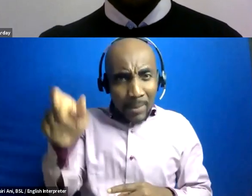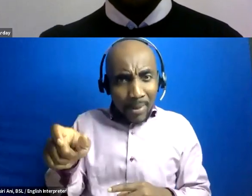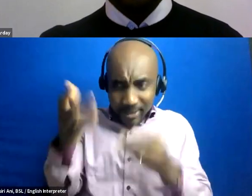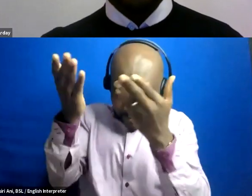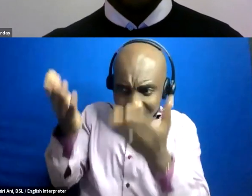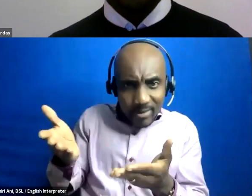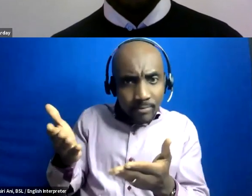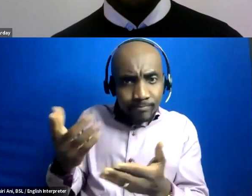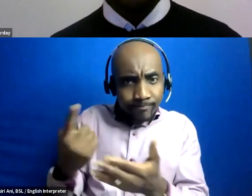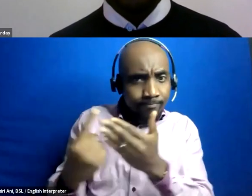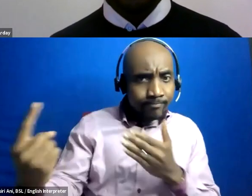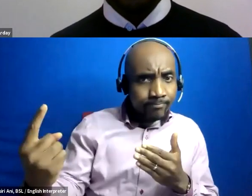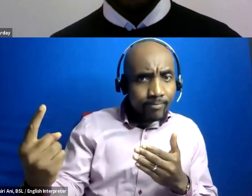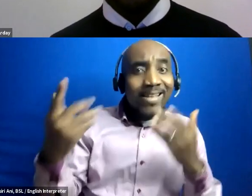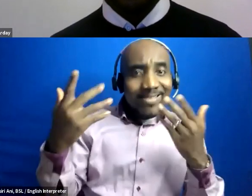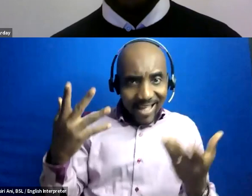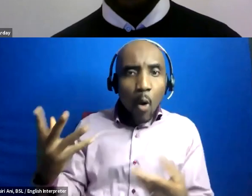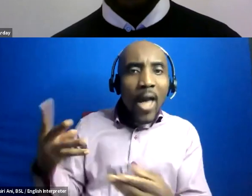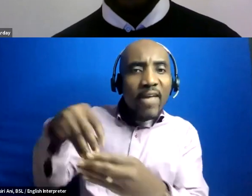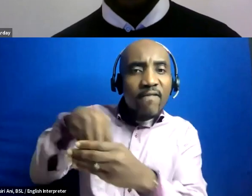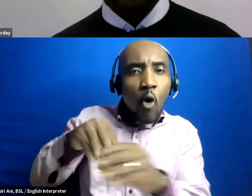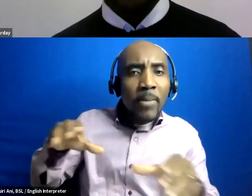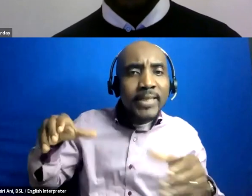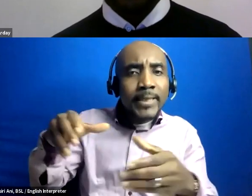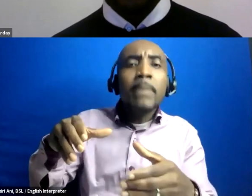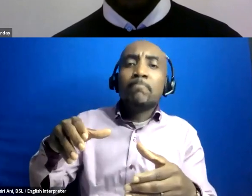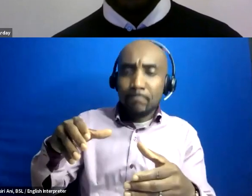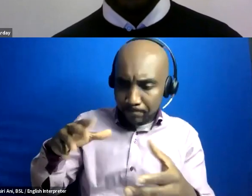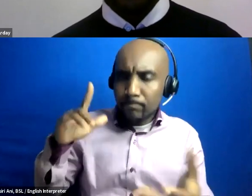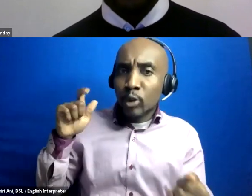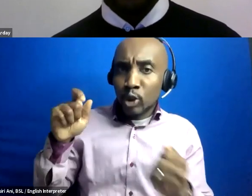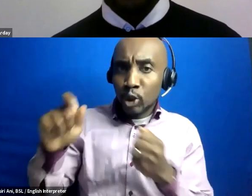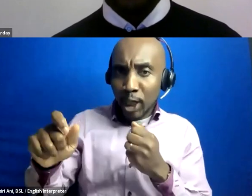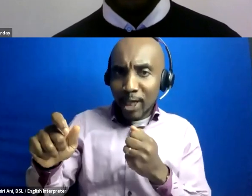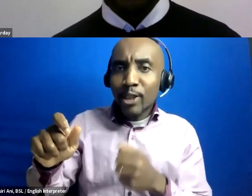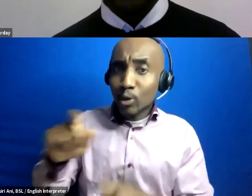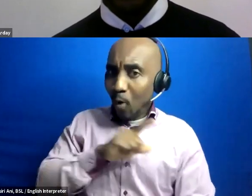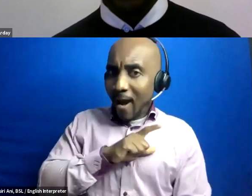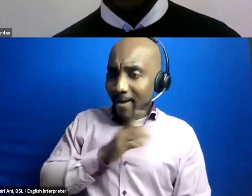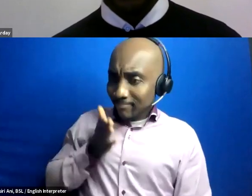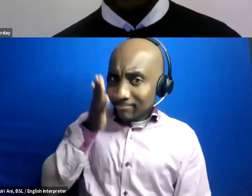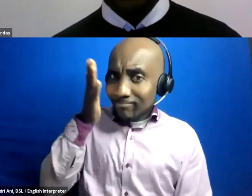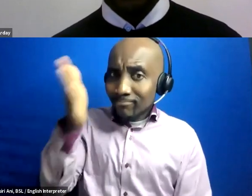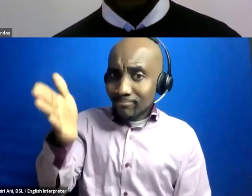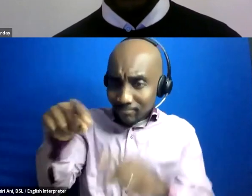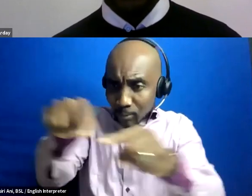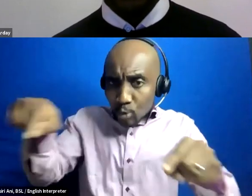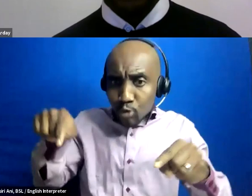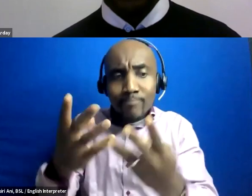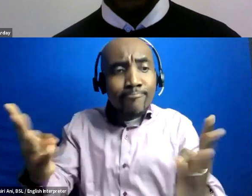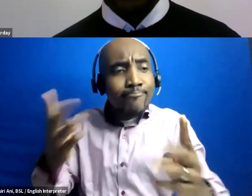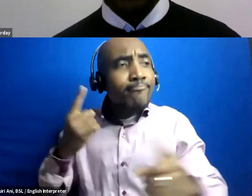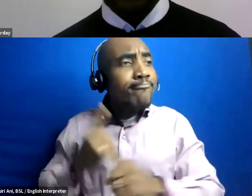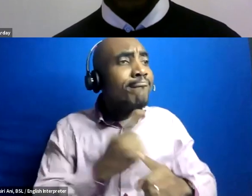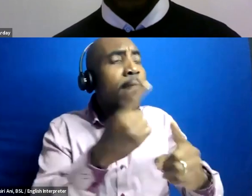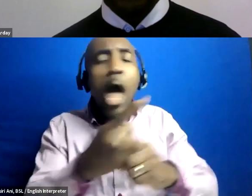involvement team, that is now beginning to change in the sense that I'm now going to be in the room when decisions are being made, and I